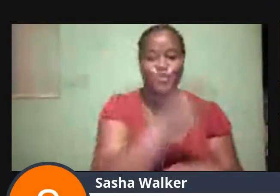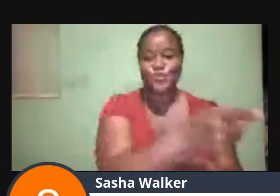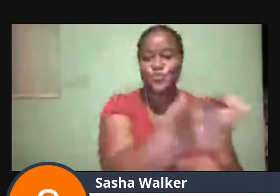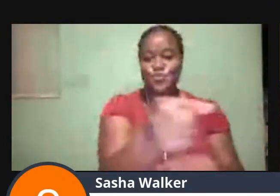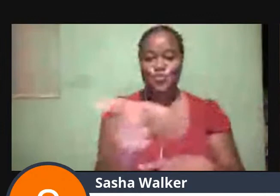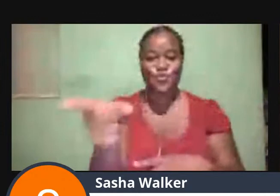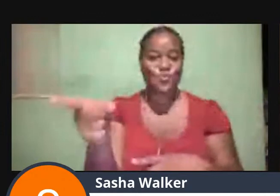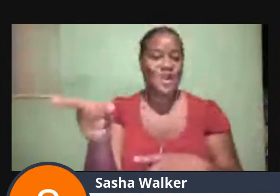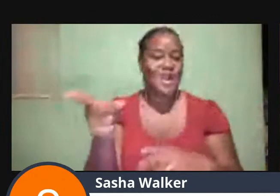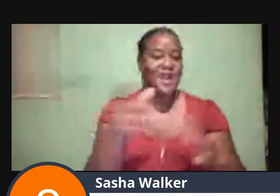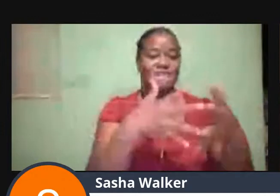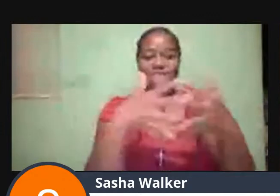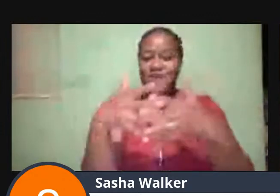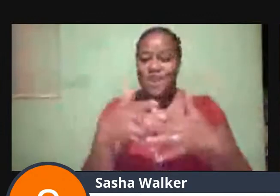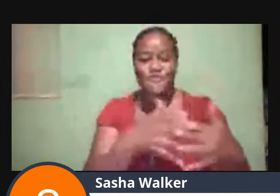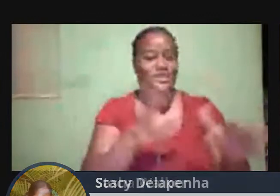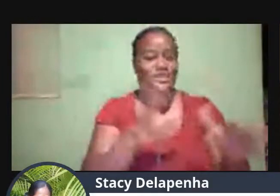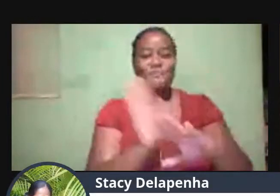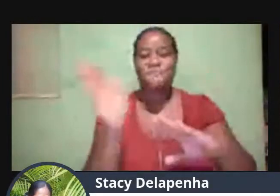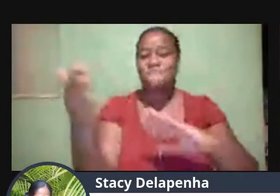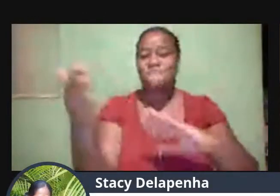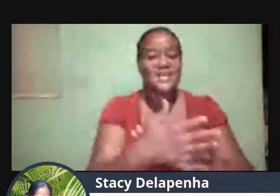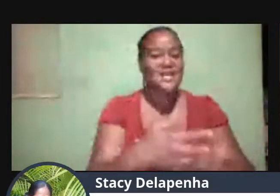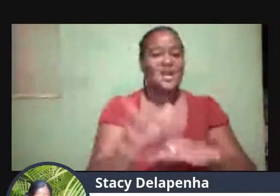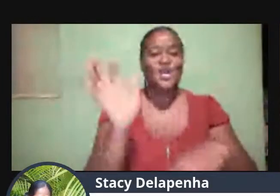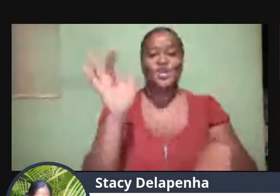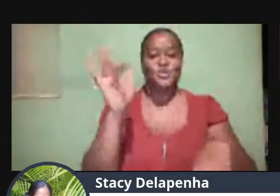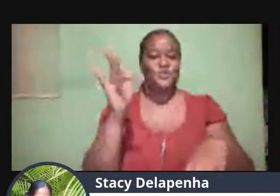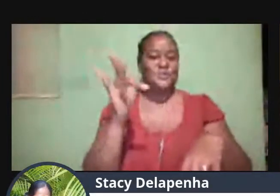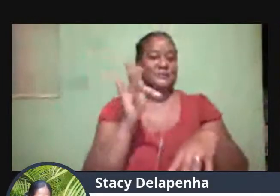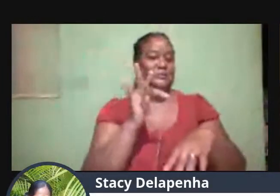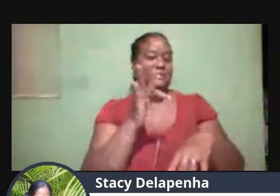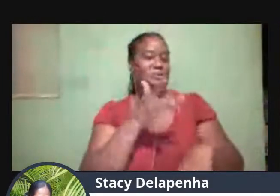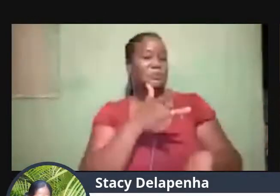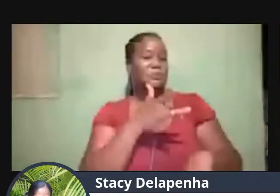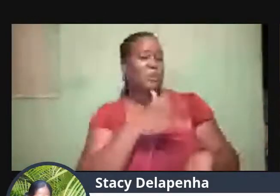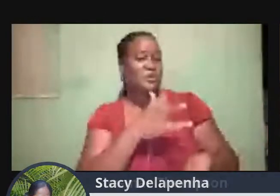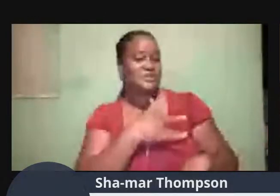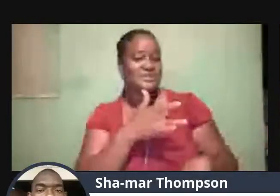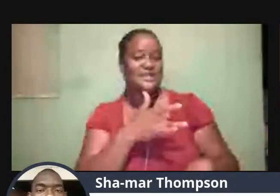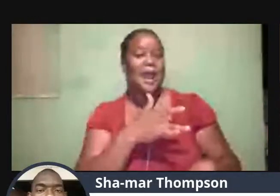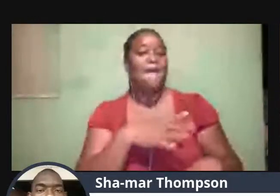overseas would have been touched and enlightened by these powerful presentation.